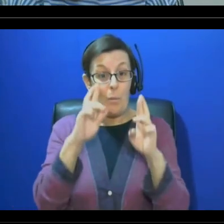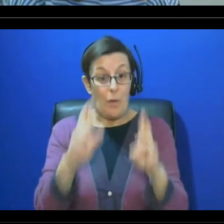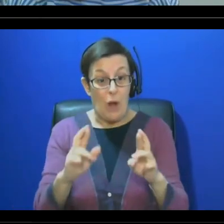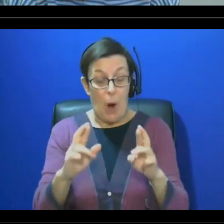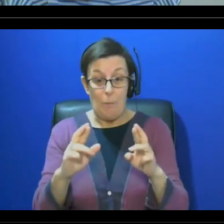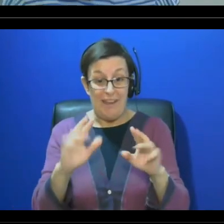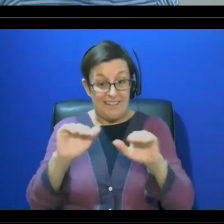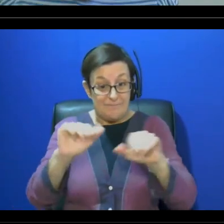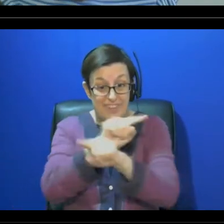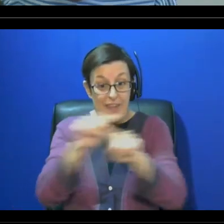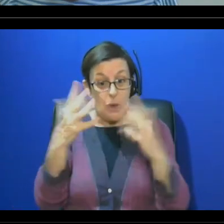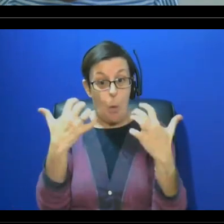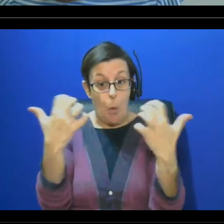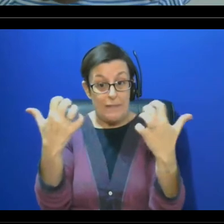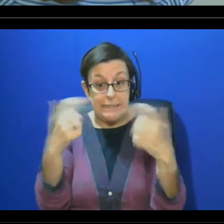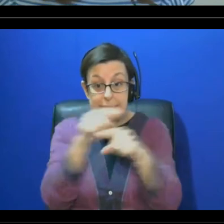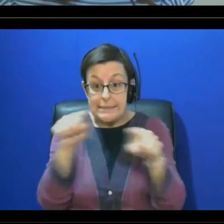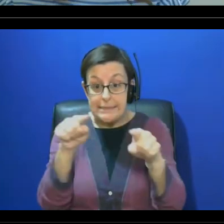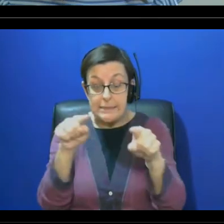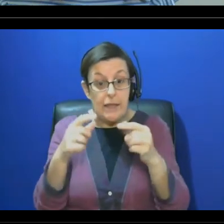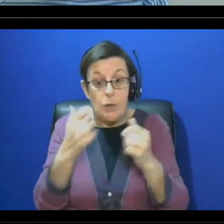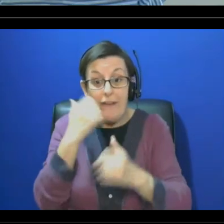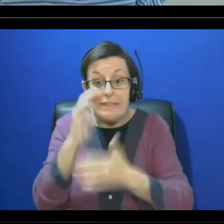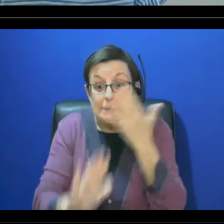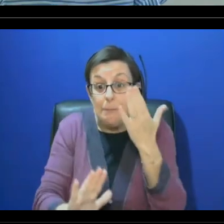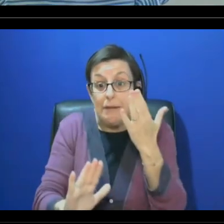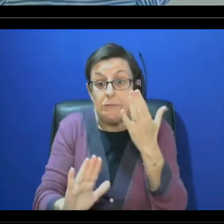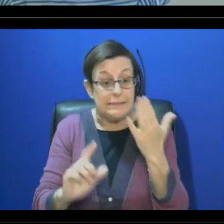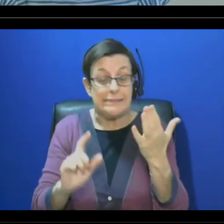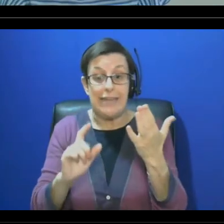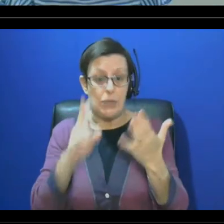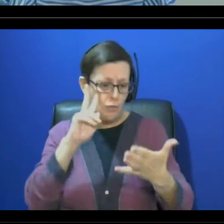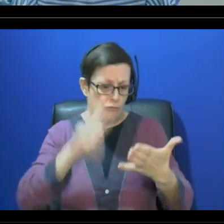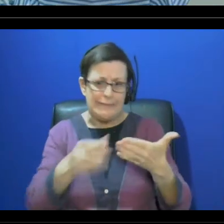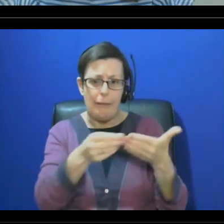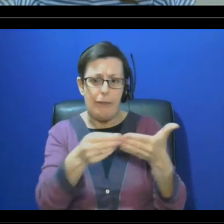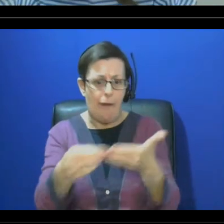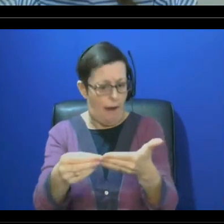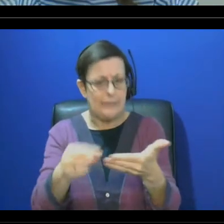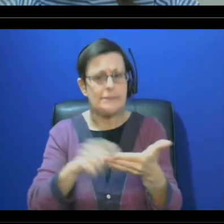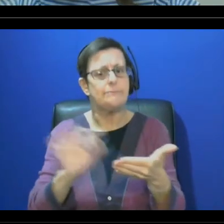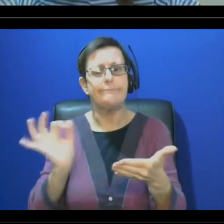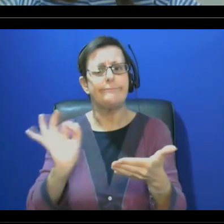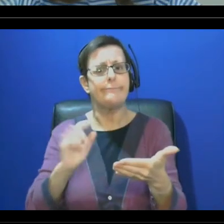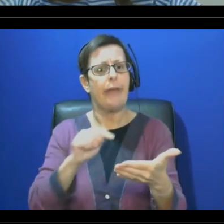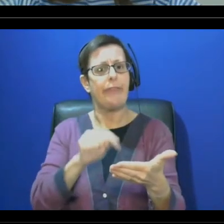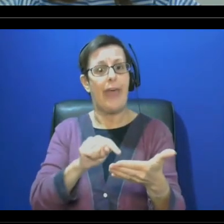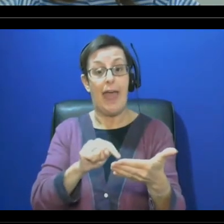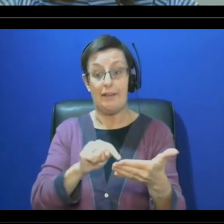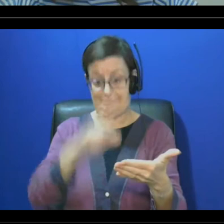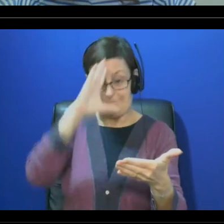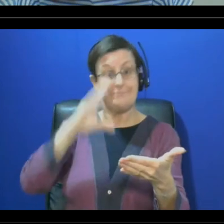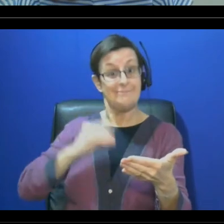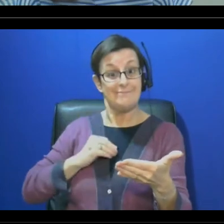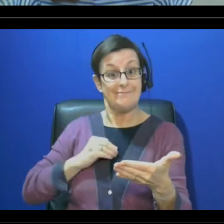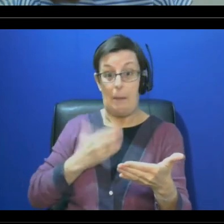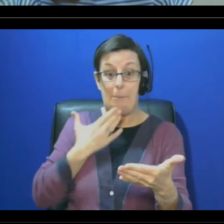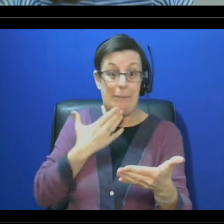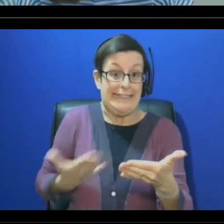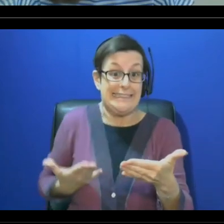audience. If you've got any experience or, you know, suggestions of instruments that we should include in the next edition, then please